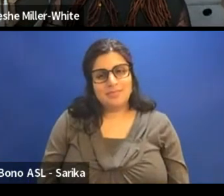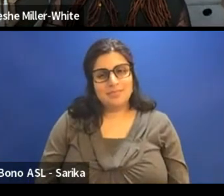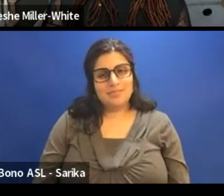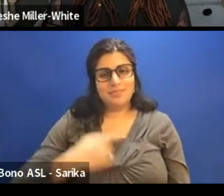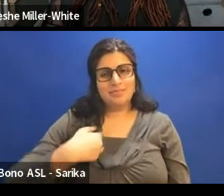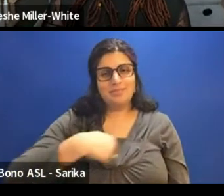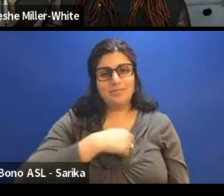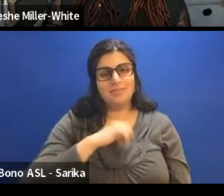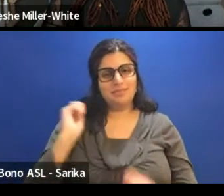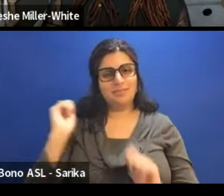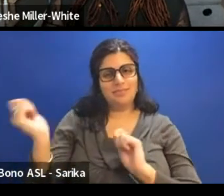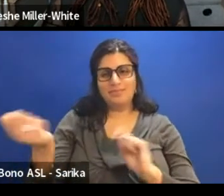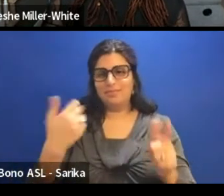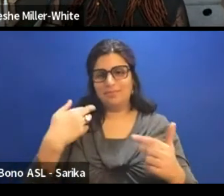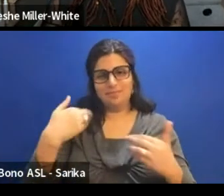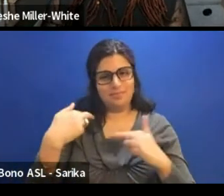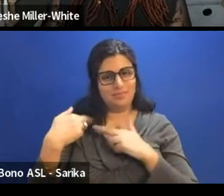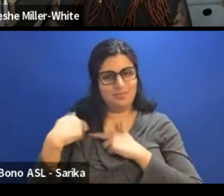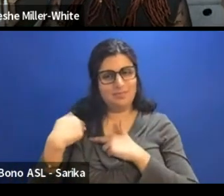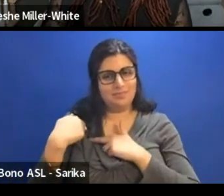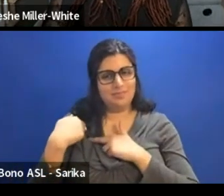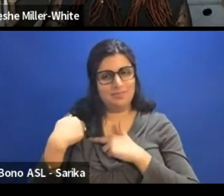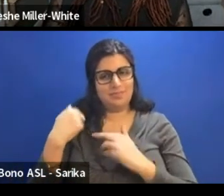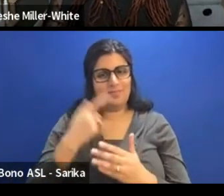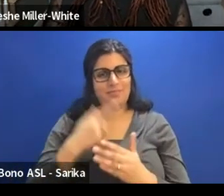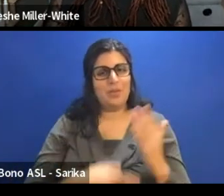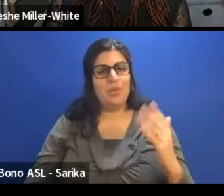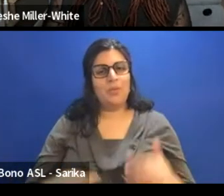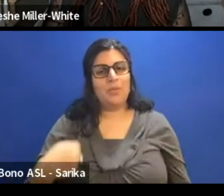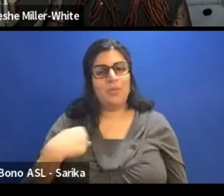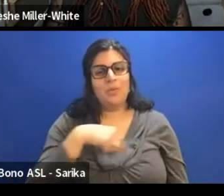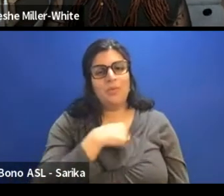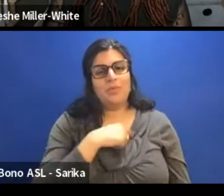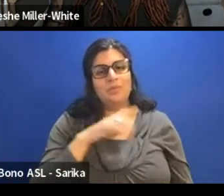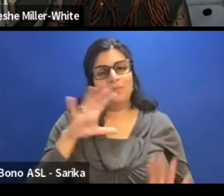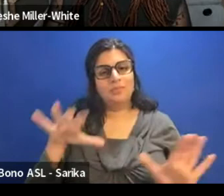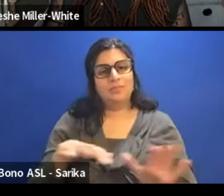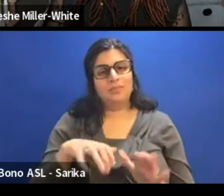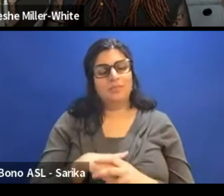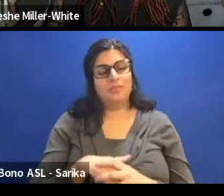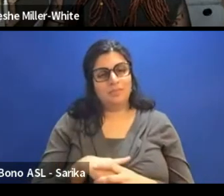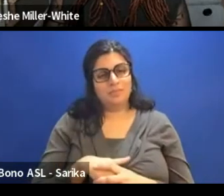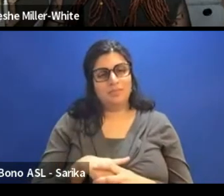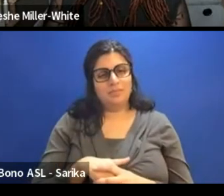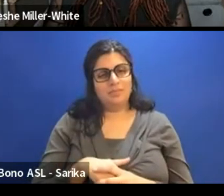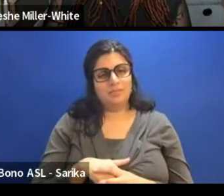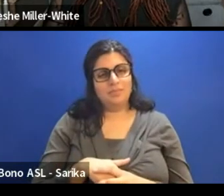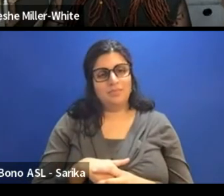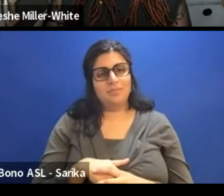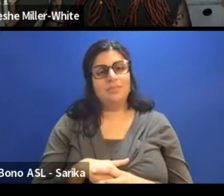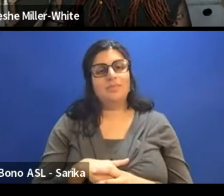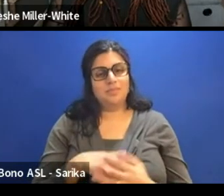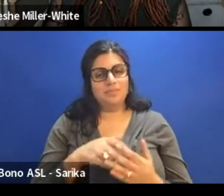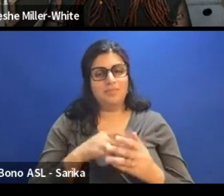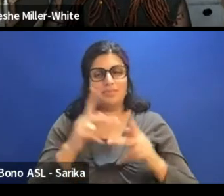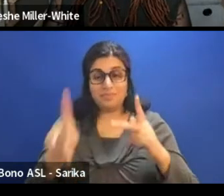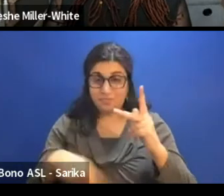we are all responsible, right, of what we do and what type of spaces we create